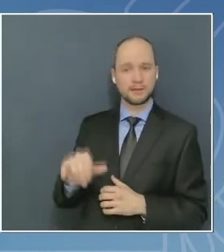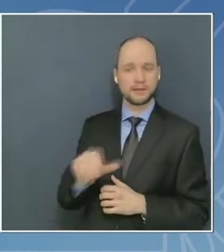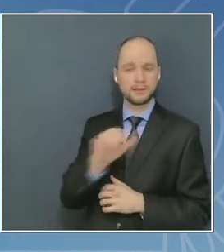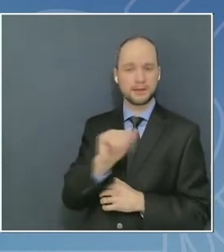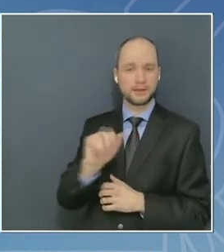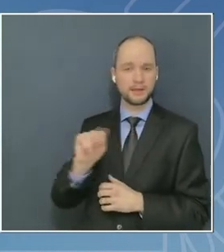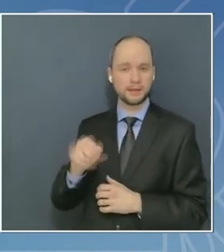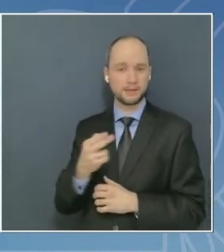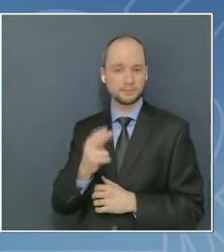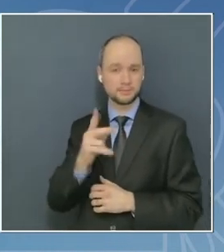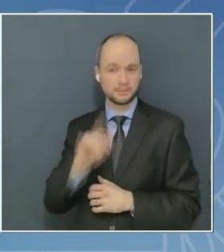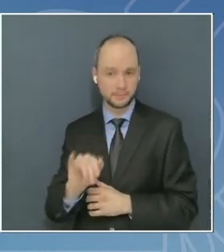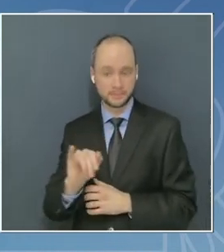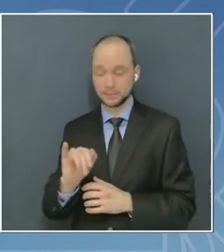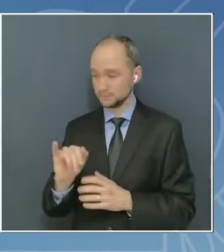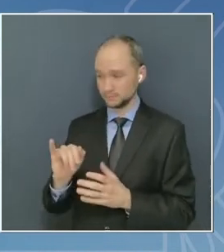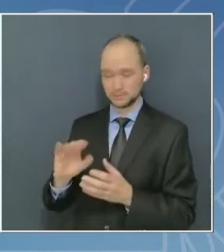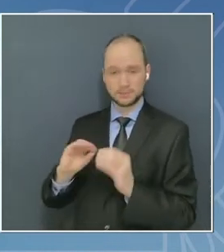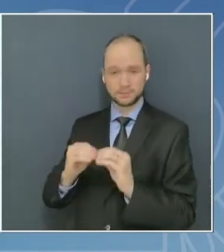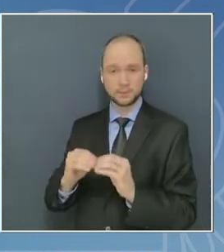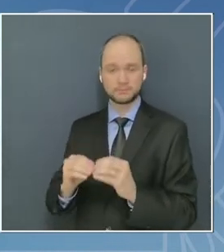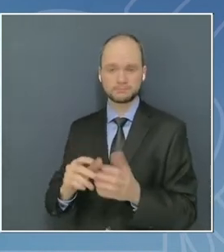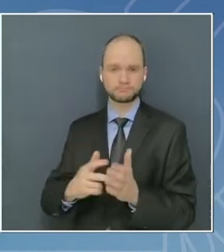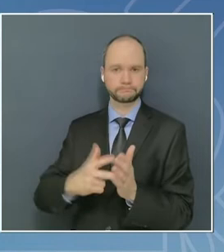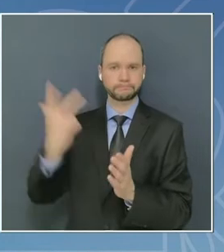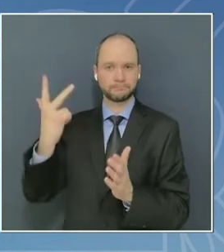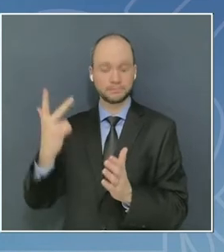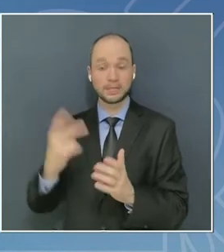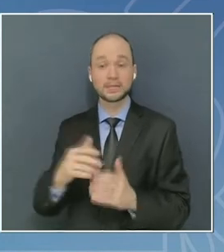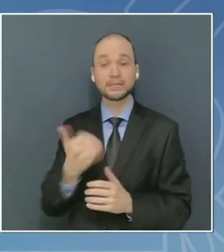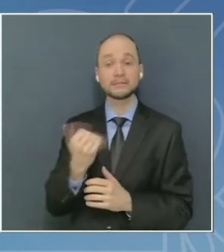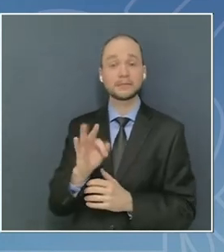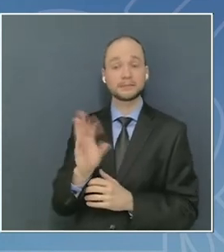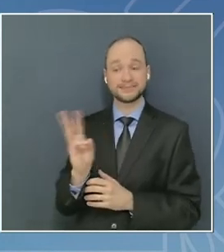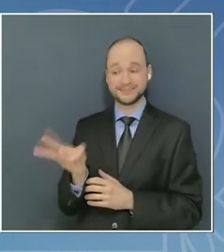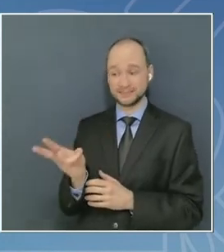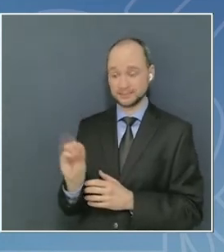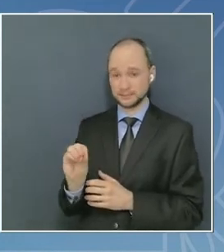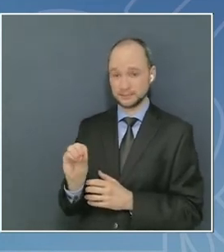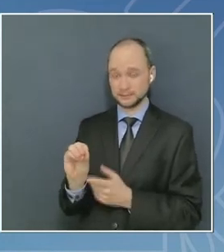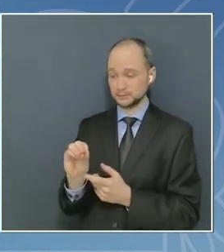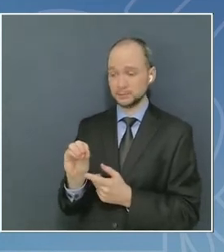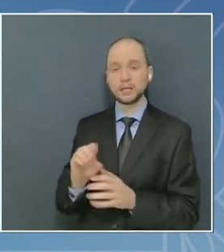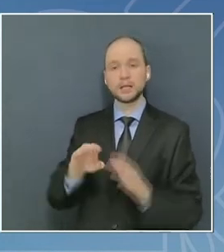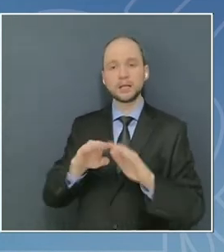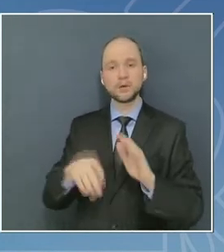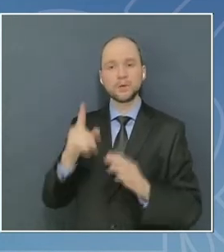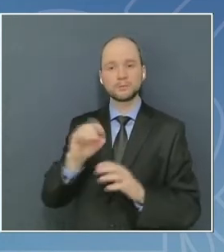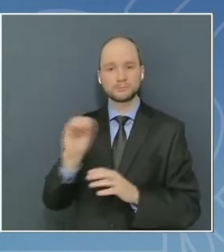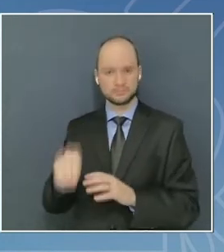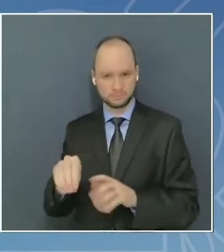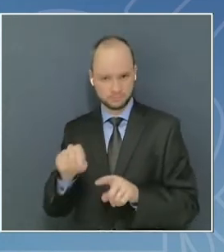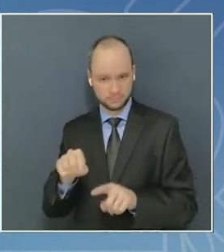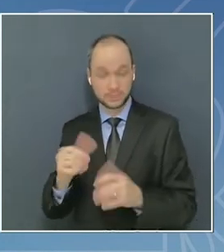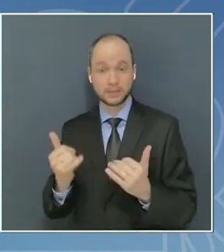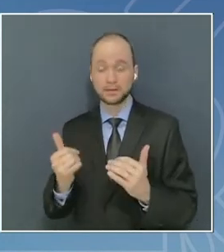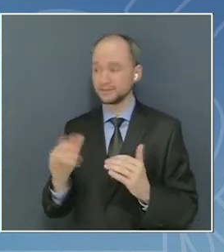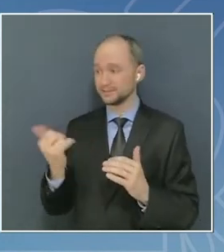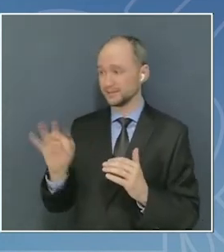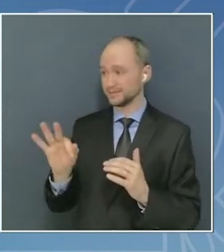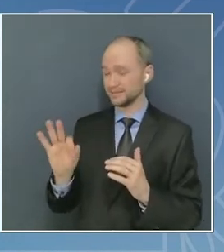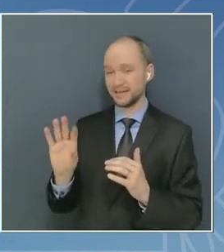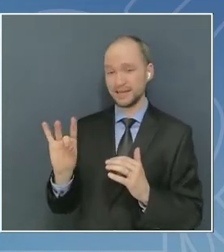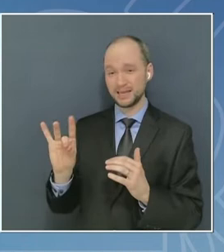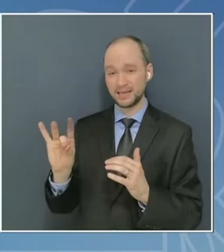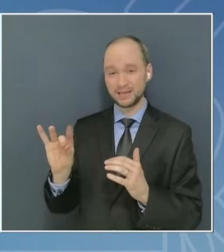than tripled. In fact, in 1960, there were less than 1 million AA and NHPIs living in the United States. But by 1980, there were